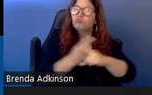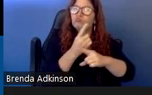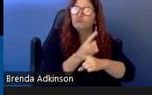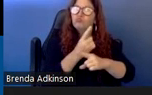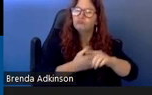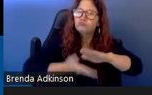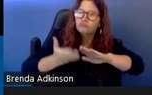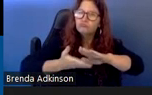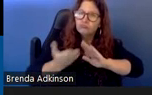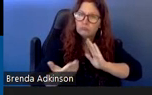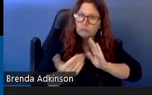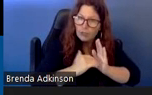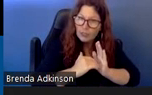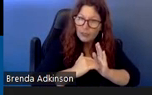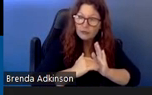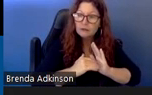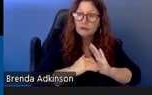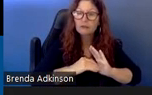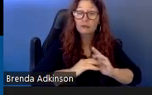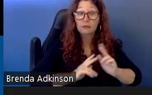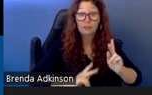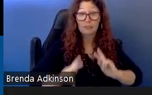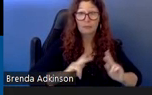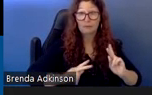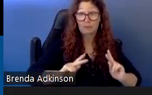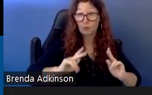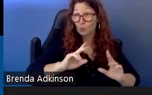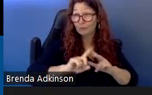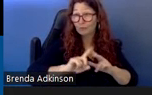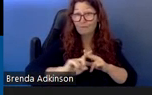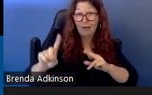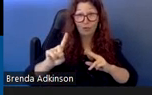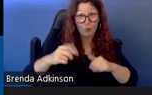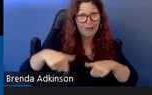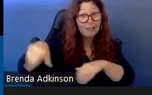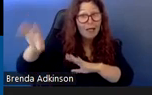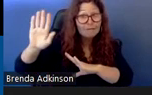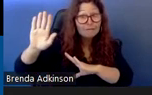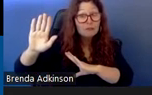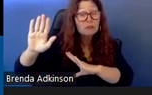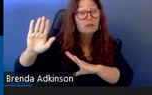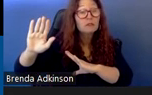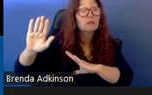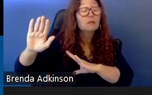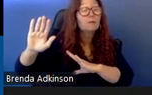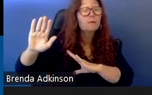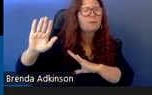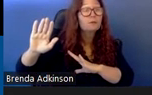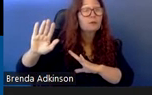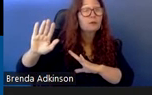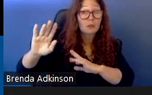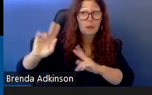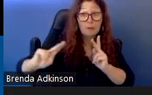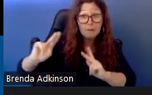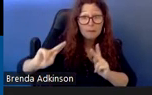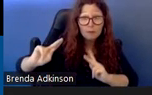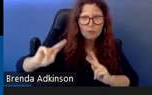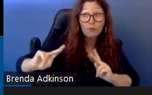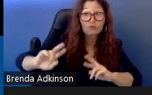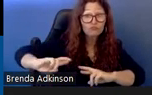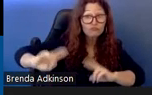under self-evacuation, as we begin to find out that folks are able